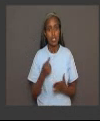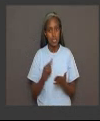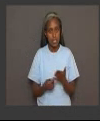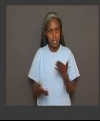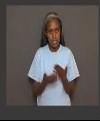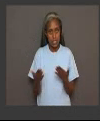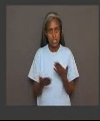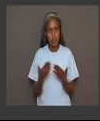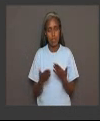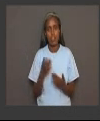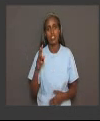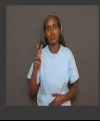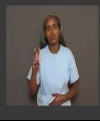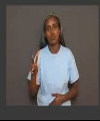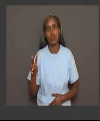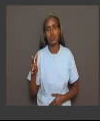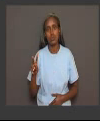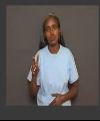This simplifies to